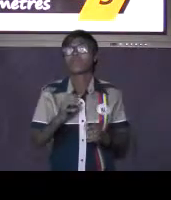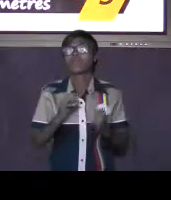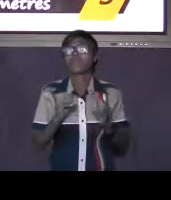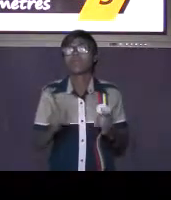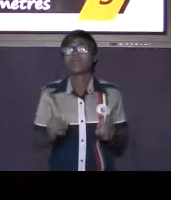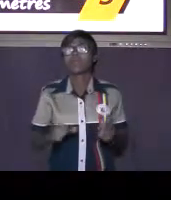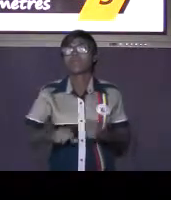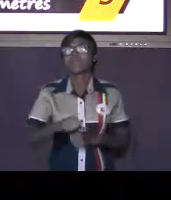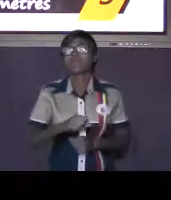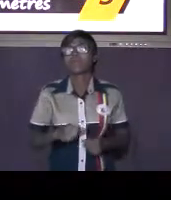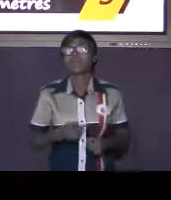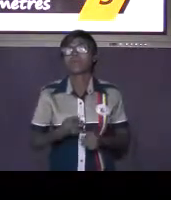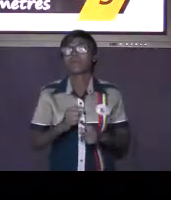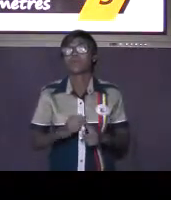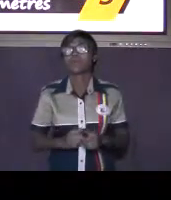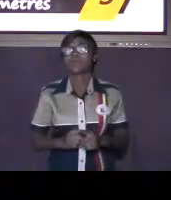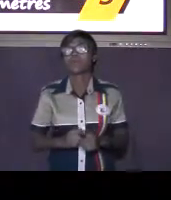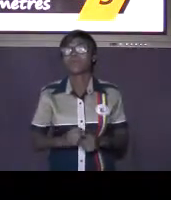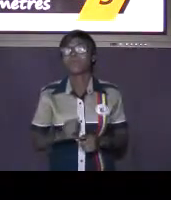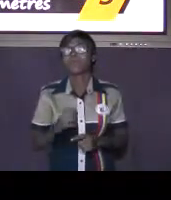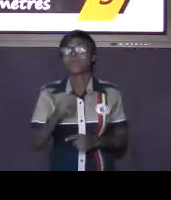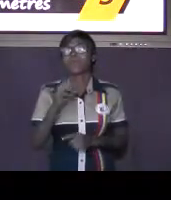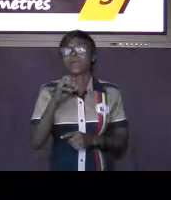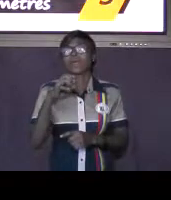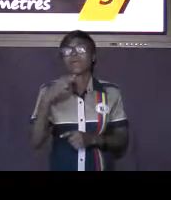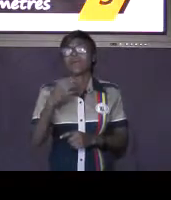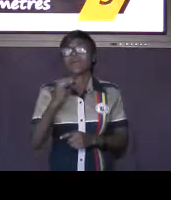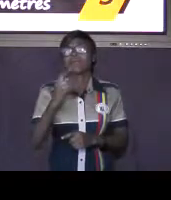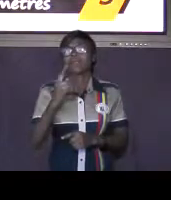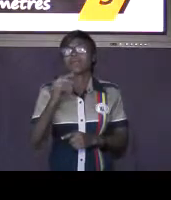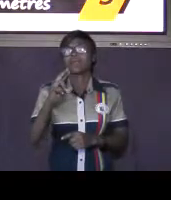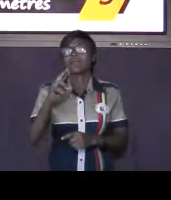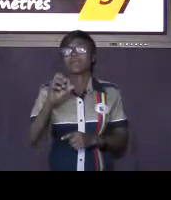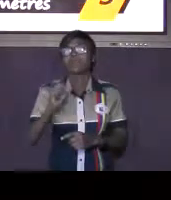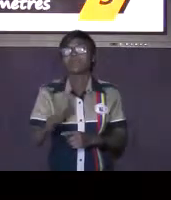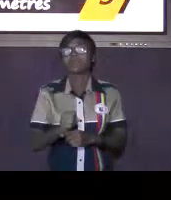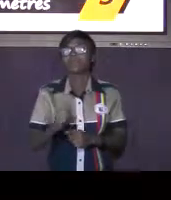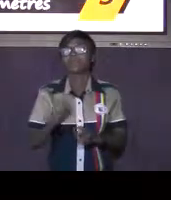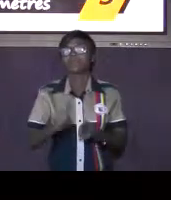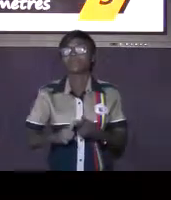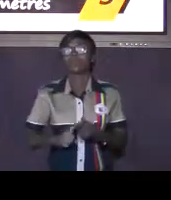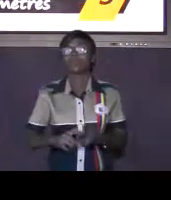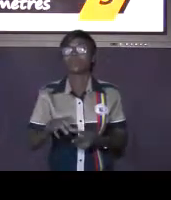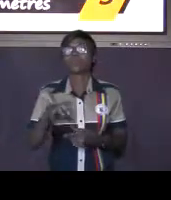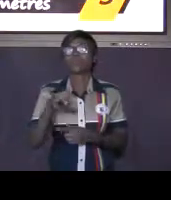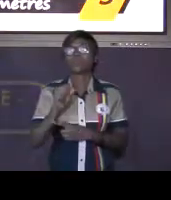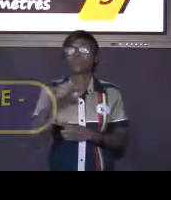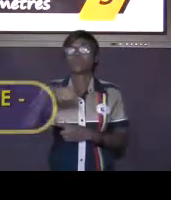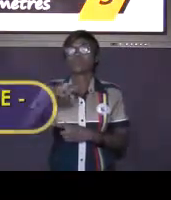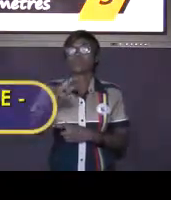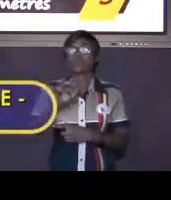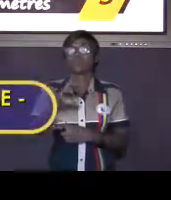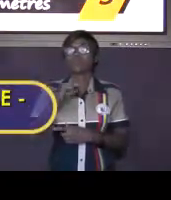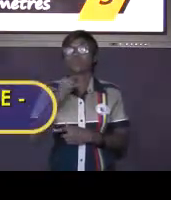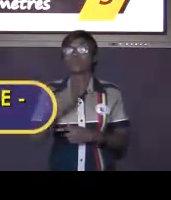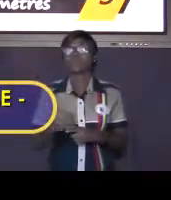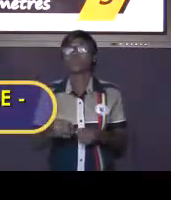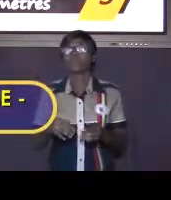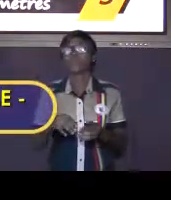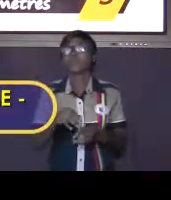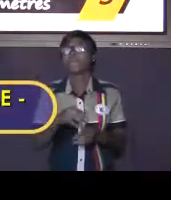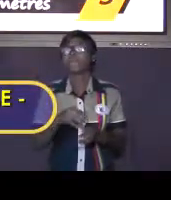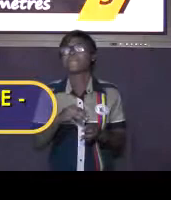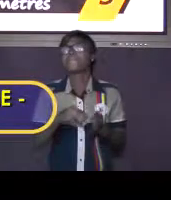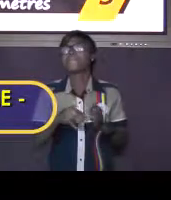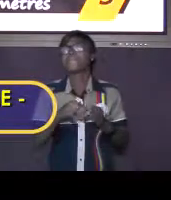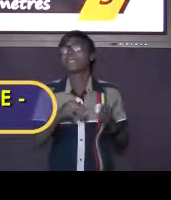from hectares to square meters. All right, so what is this all about? Well, remember that